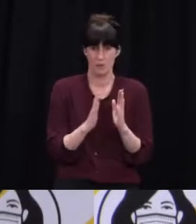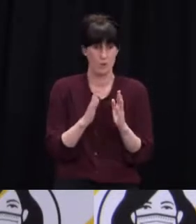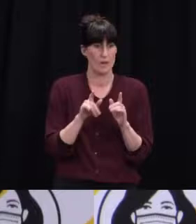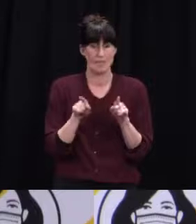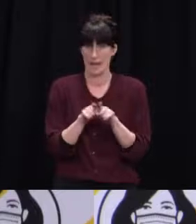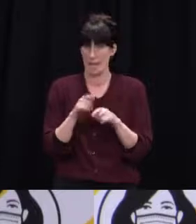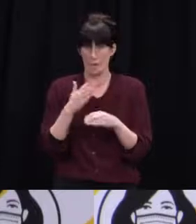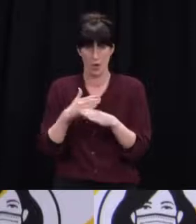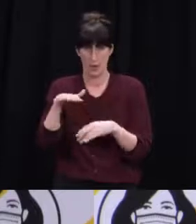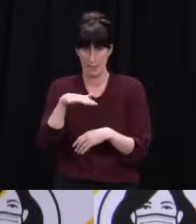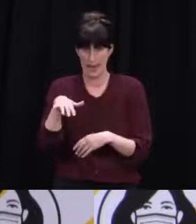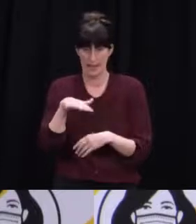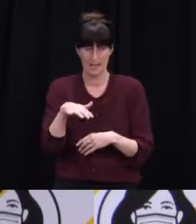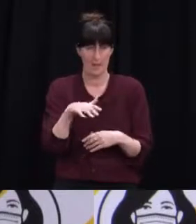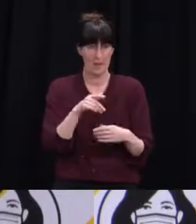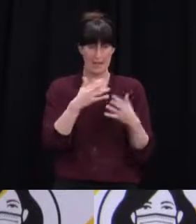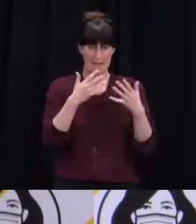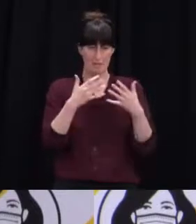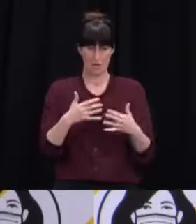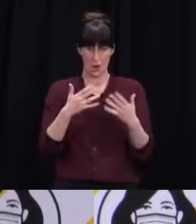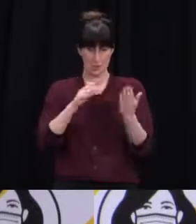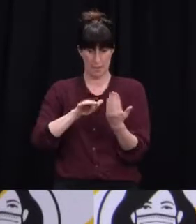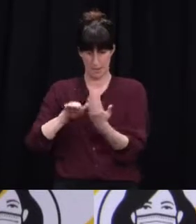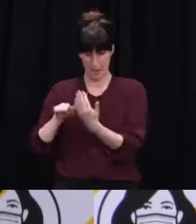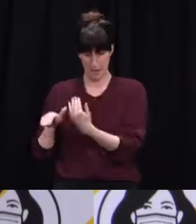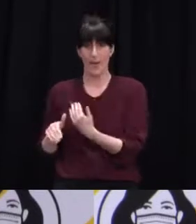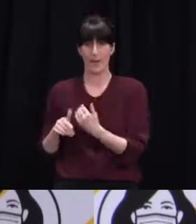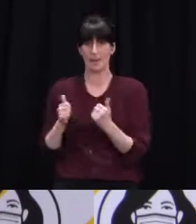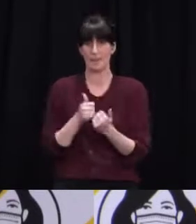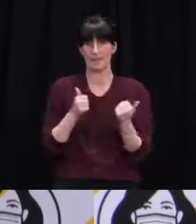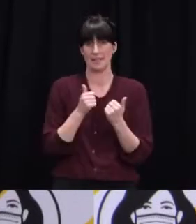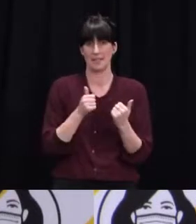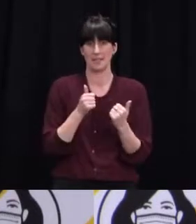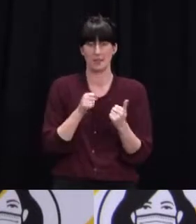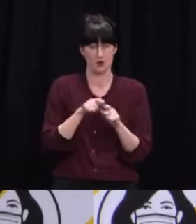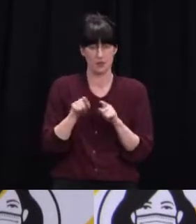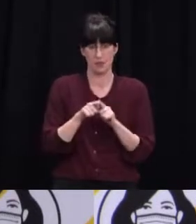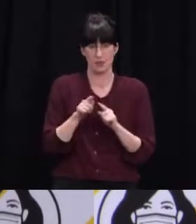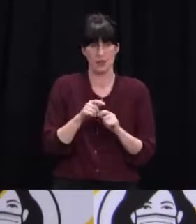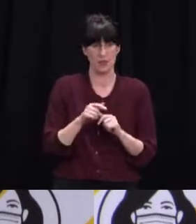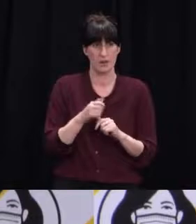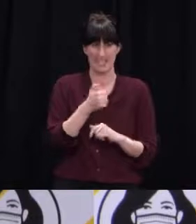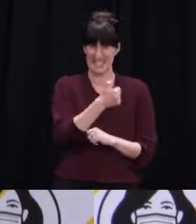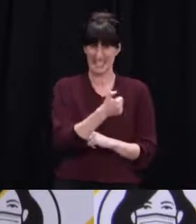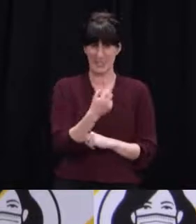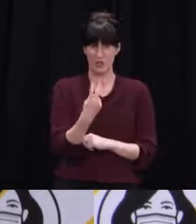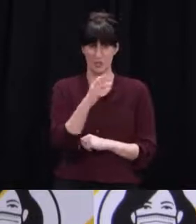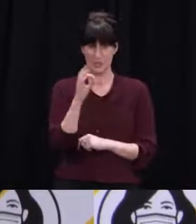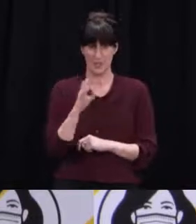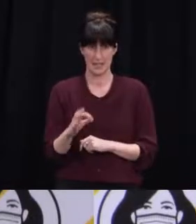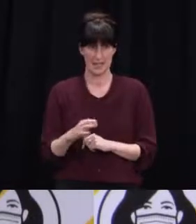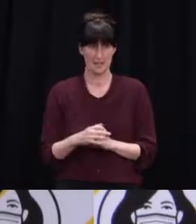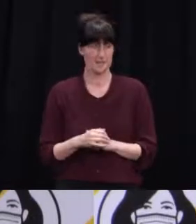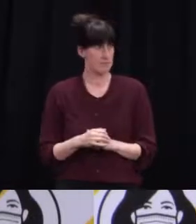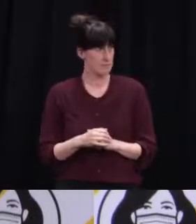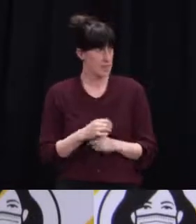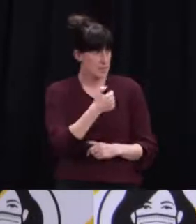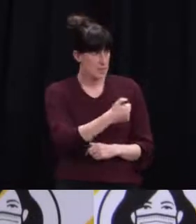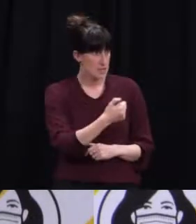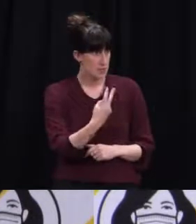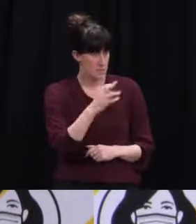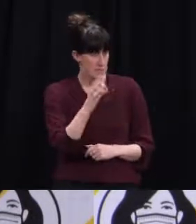household contacts or workplace or so on, we have got isolated, and that we have got tests back on many of them, and that the others will be